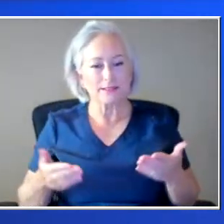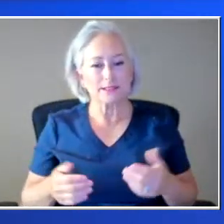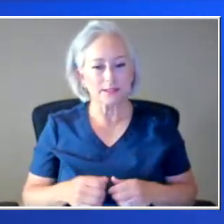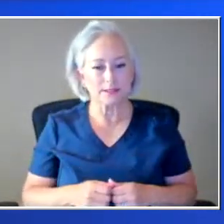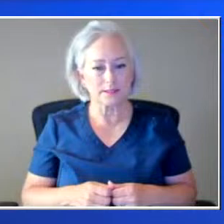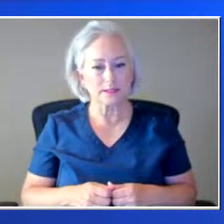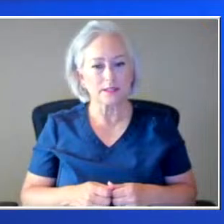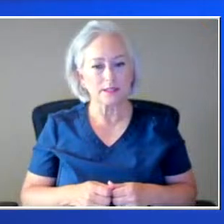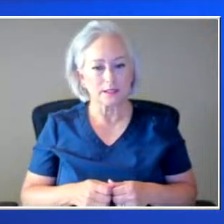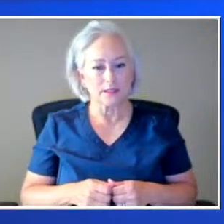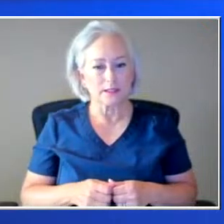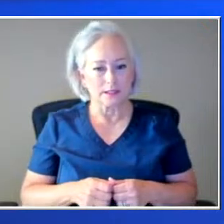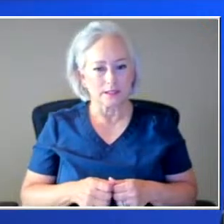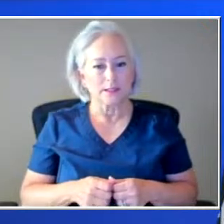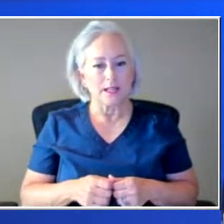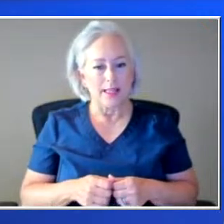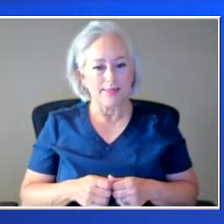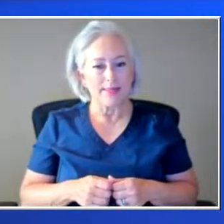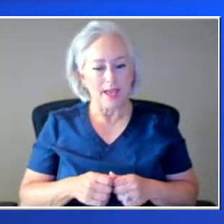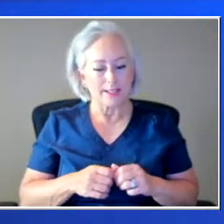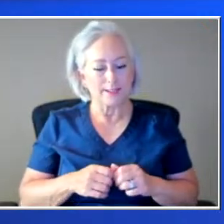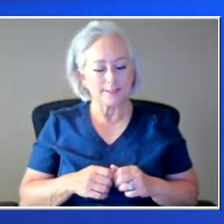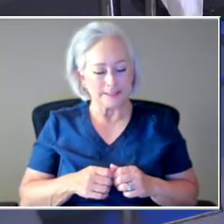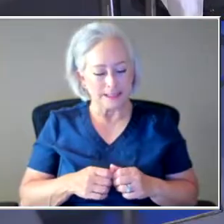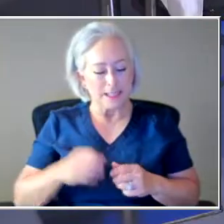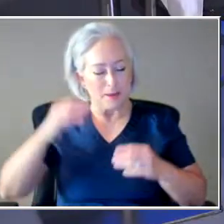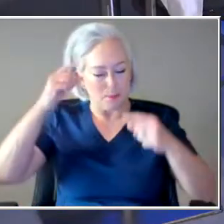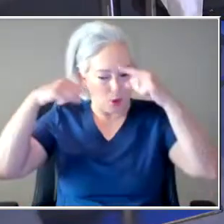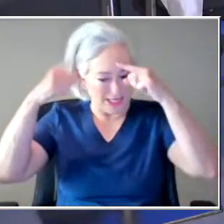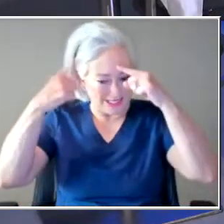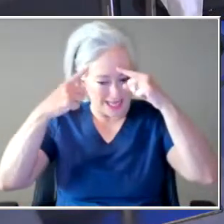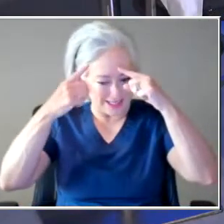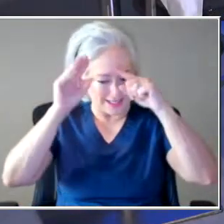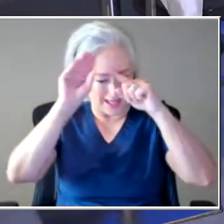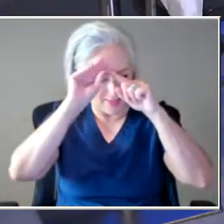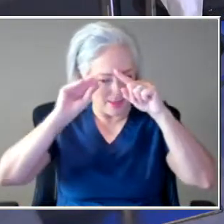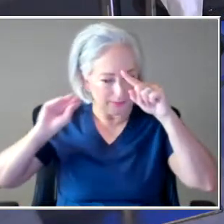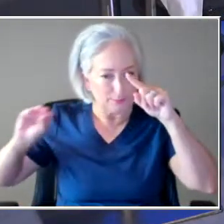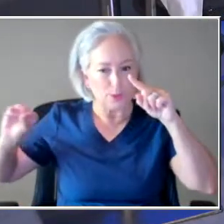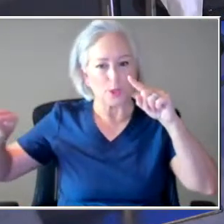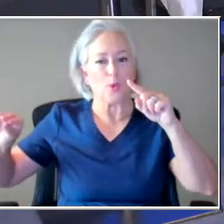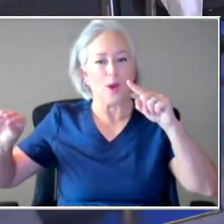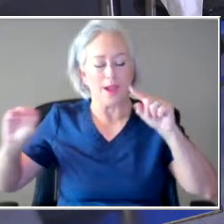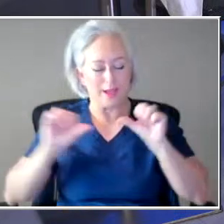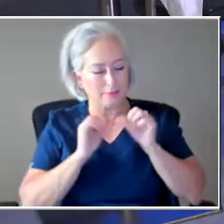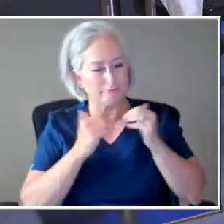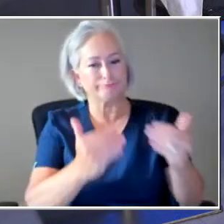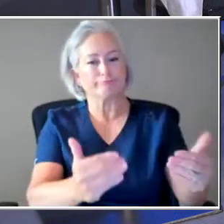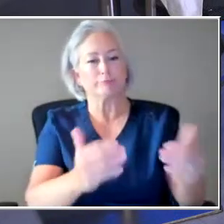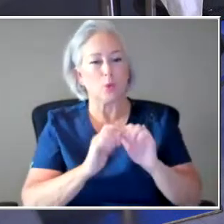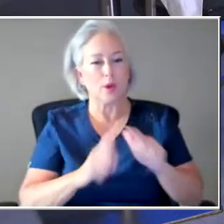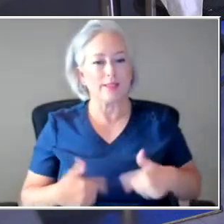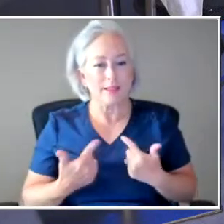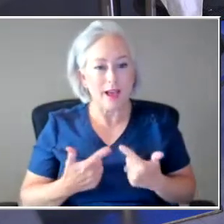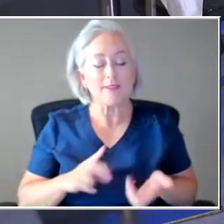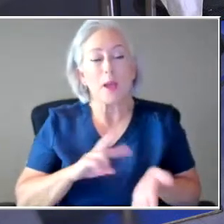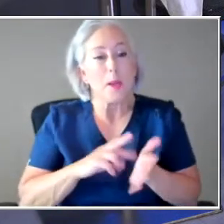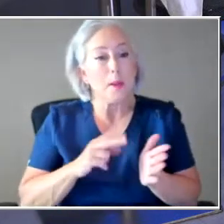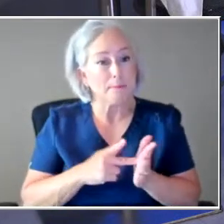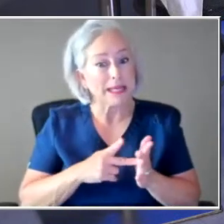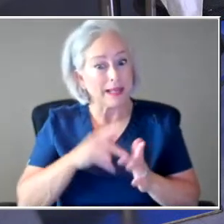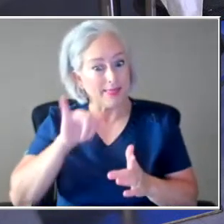them in their place so that I can go on with my life. The impact is felt by all, your support team, your family, friends, everyone around